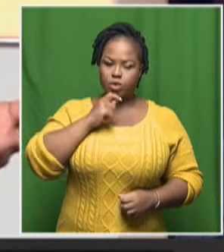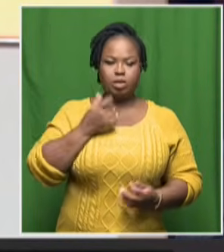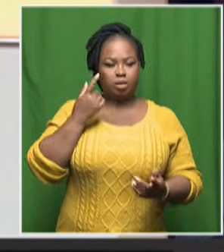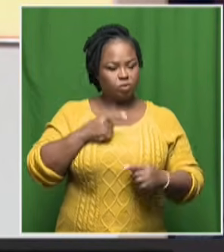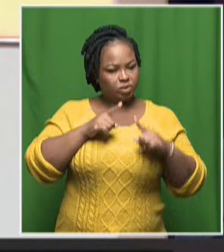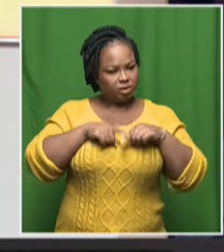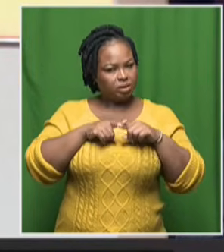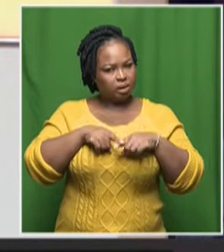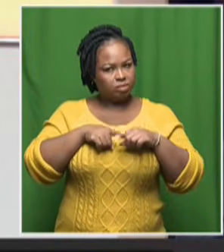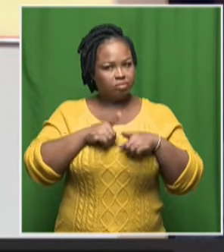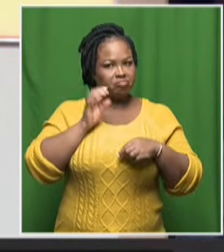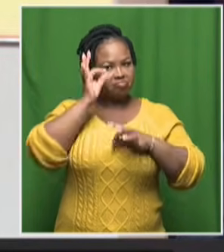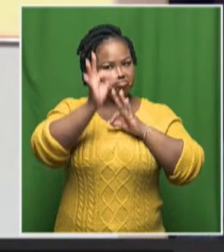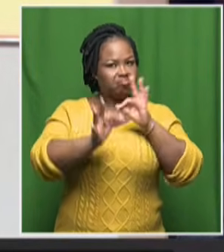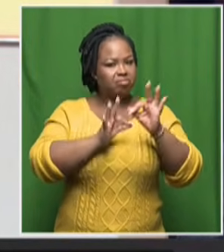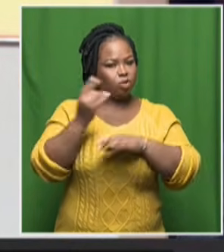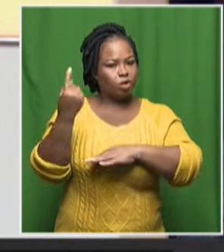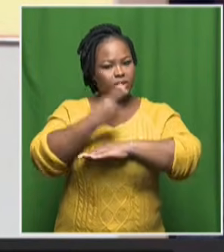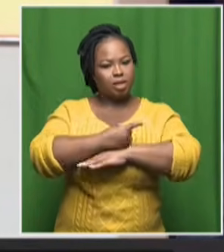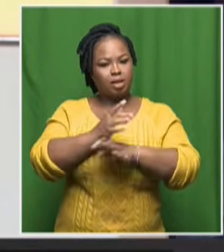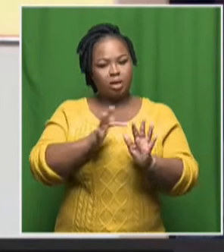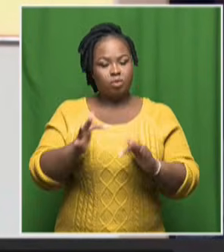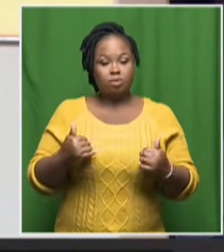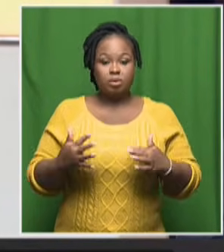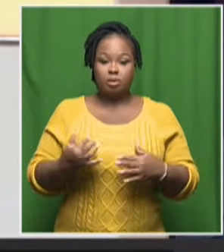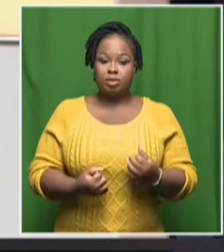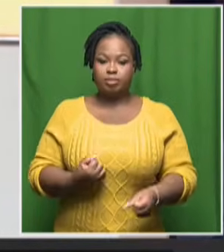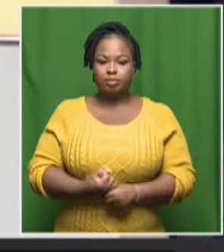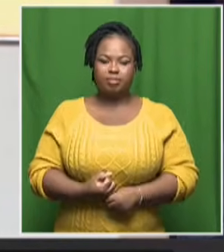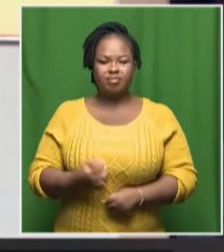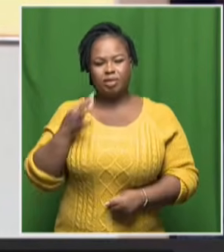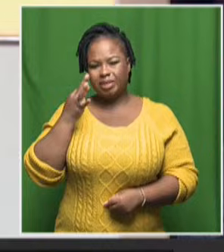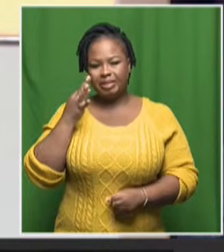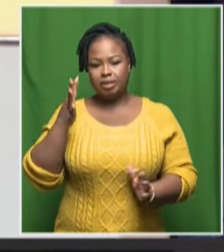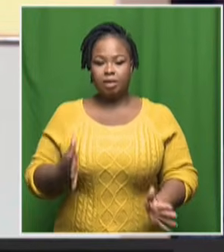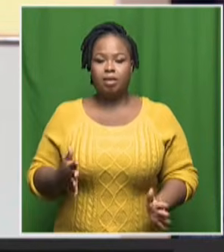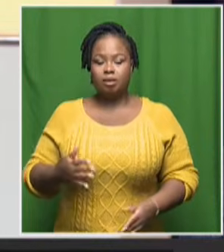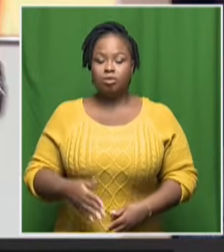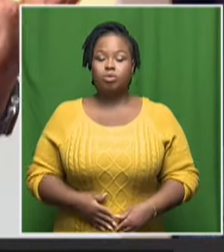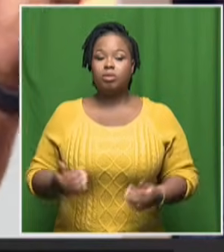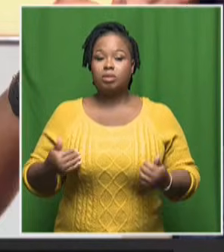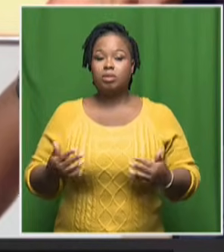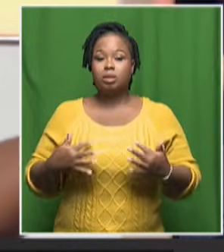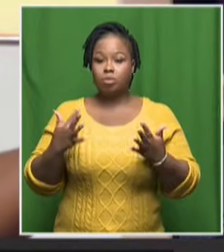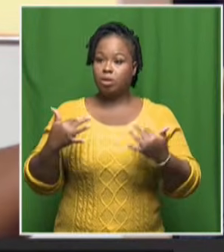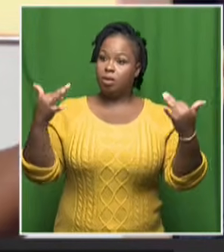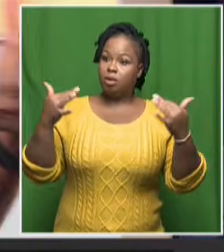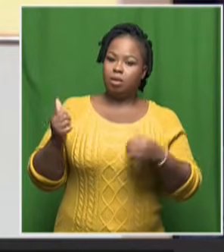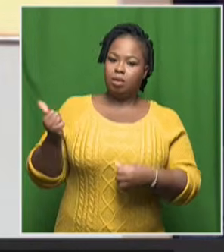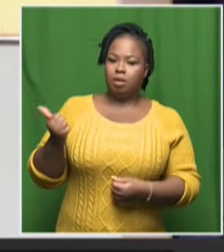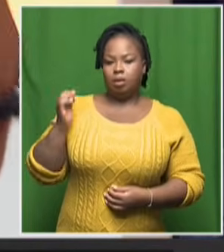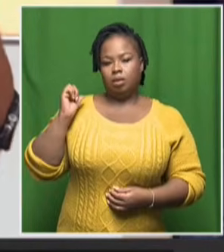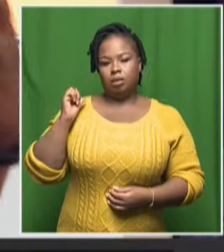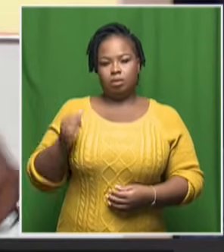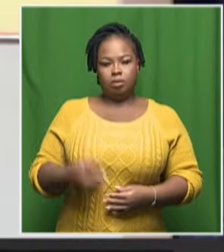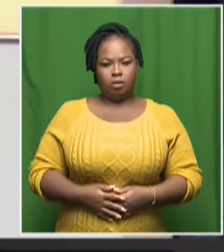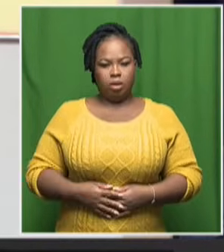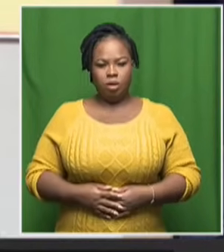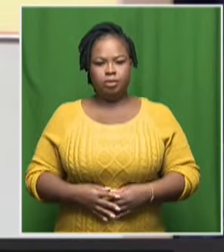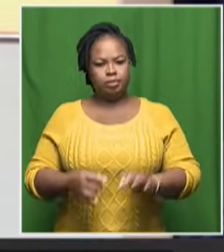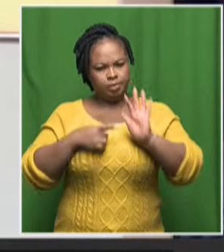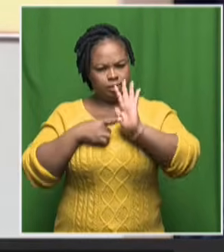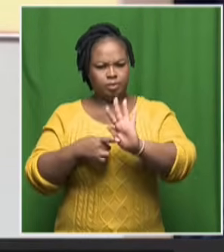your day. So with me, it's the same thing. How I start my year. I mean, I'm an artist, I'm a singer. To start my year off with a crowd like that yesterday just showed